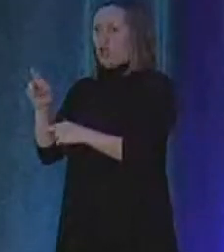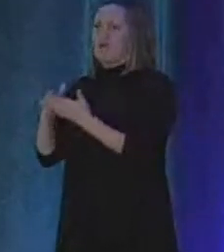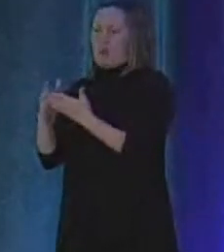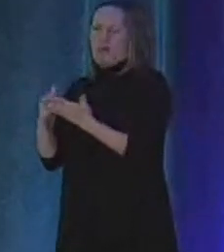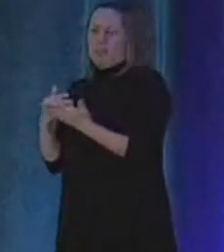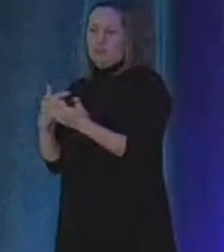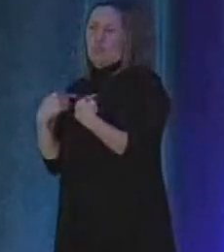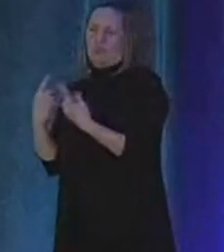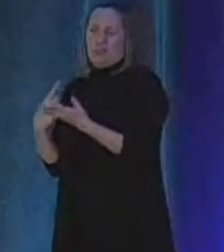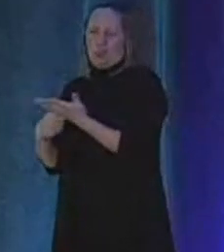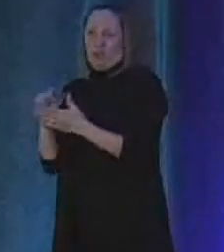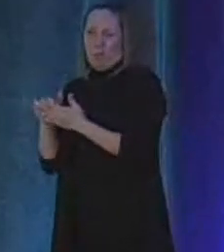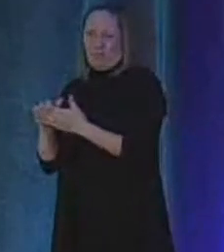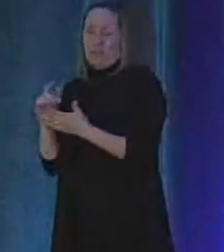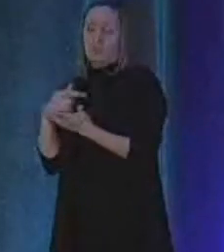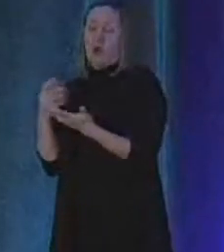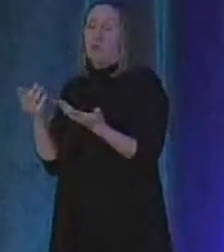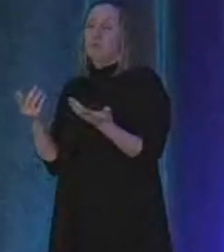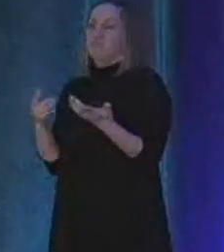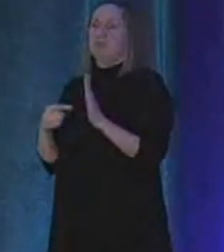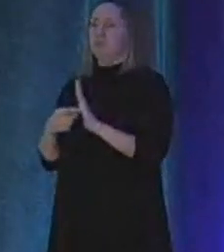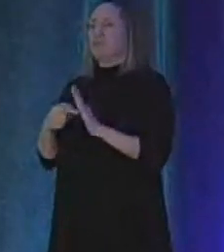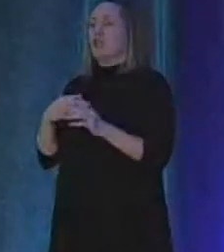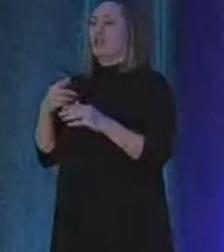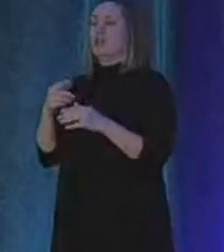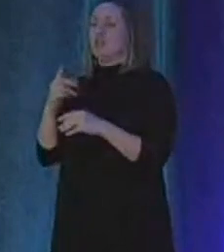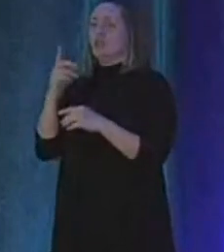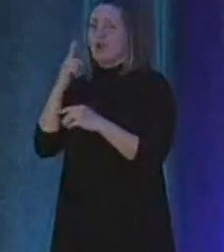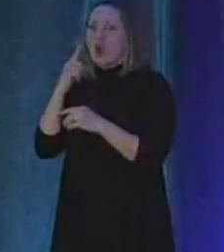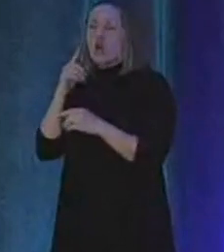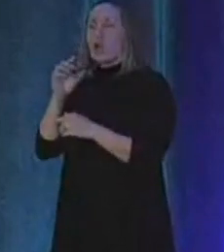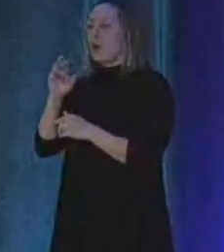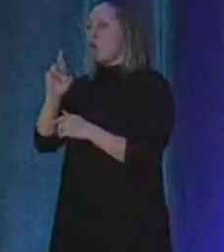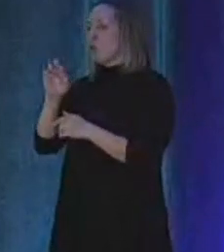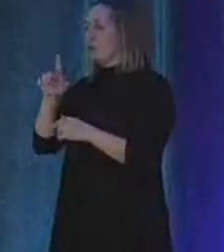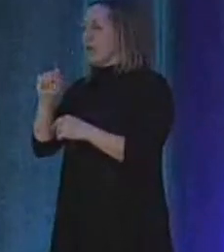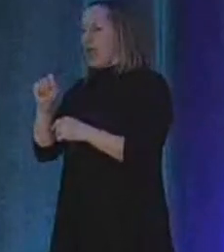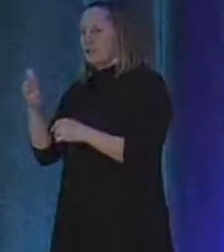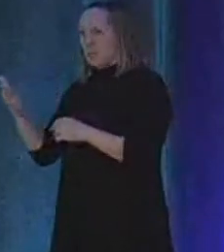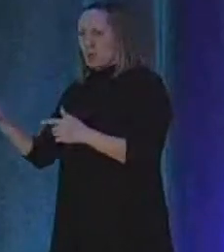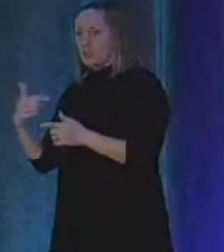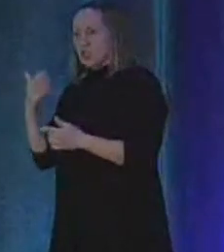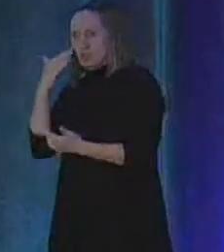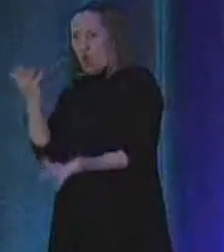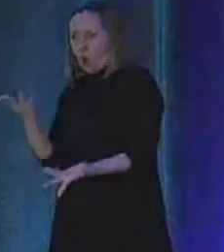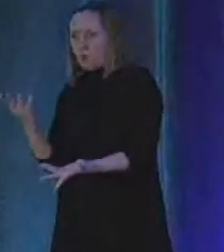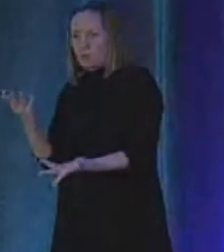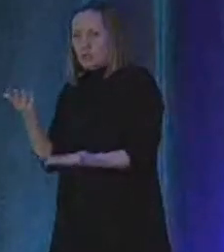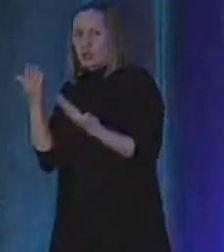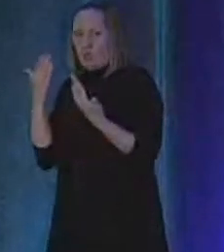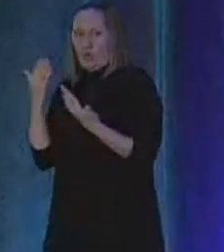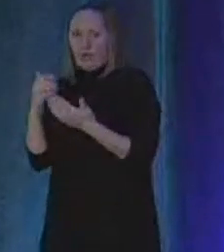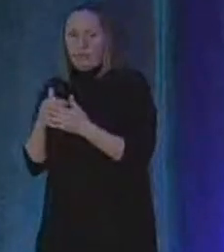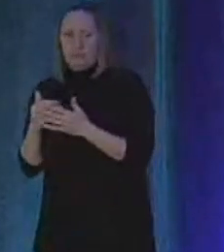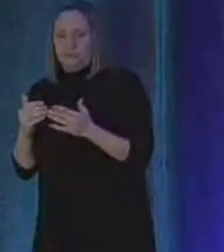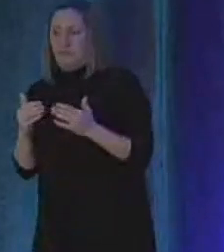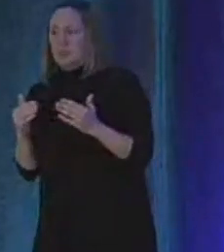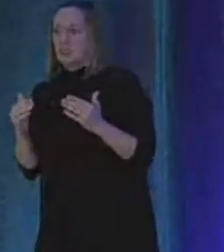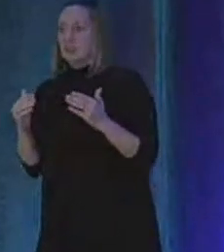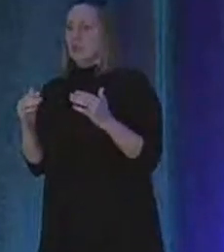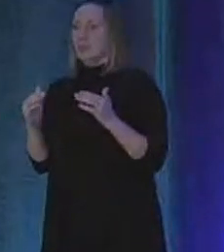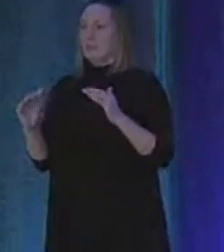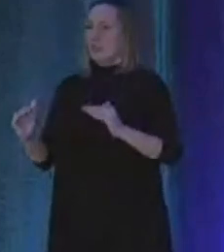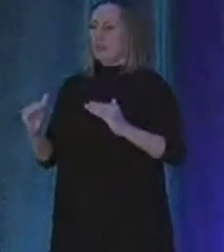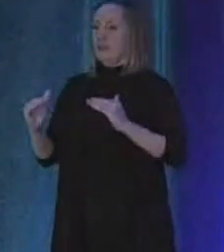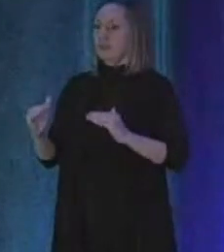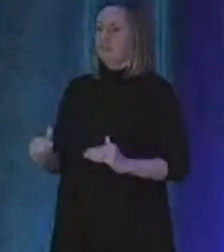So suddenly you heard about React Server components. You know they exist. You're aware of them. Excuse me. And then you start understanding